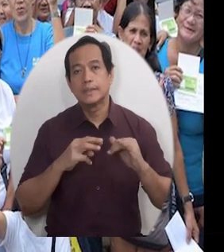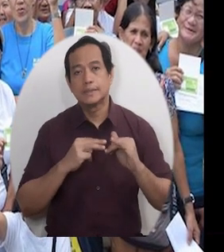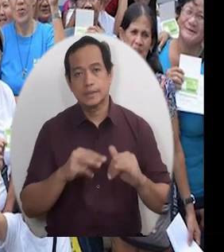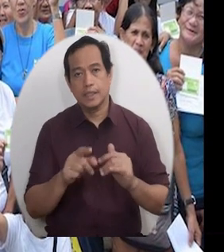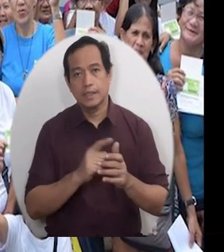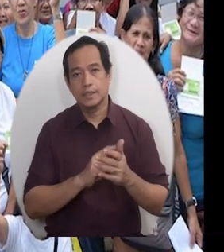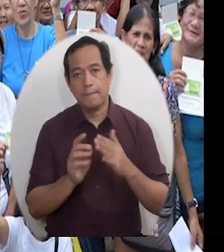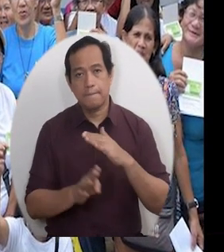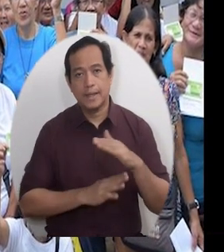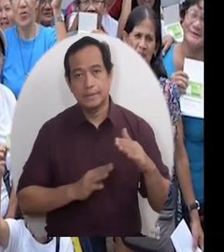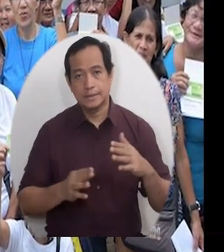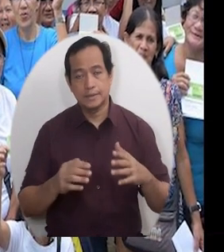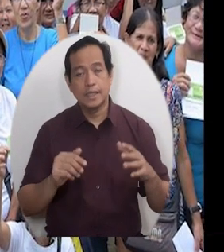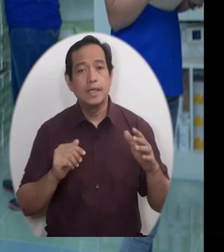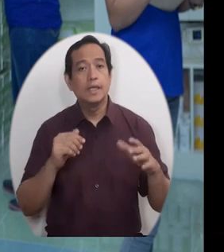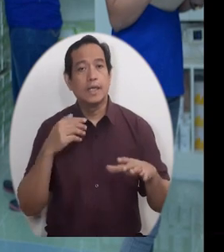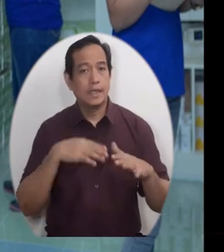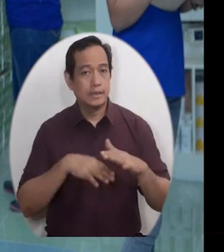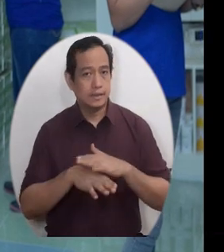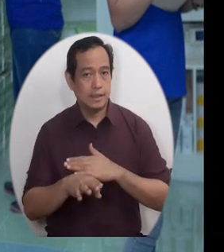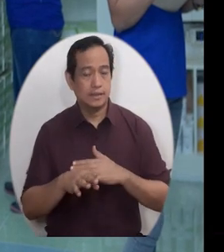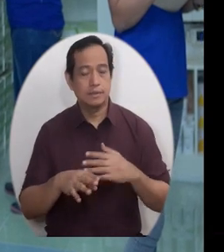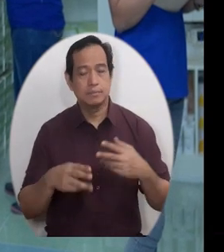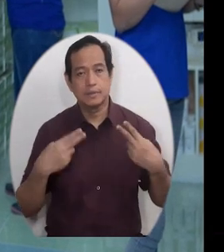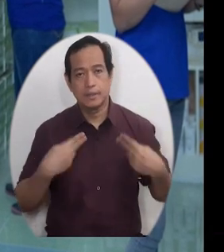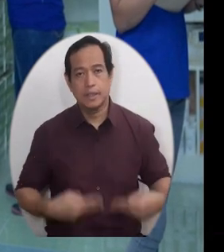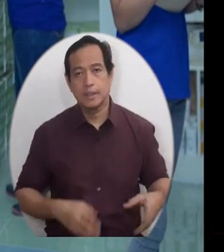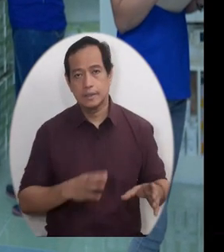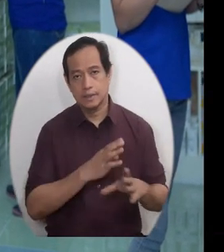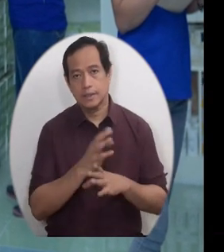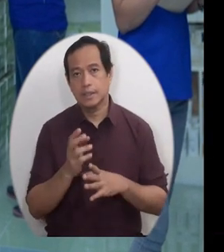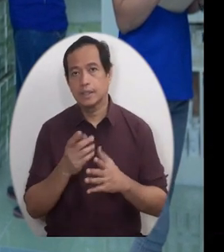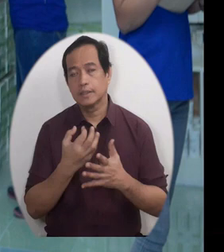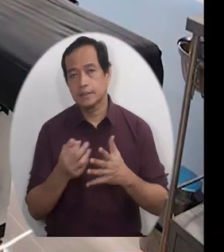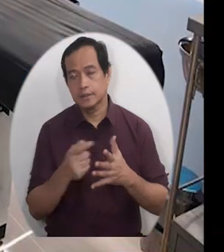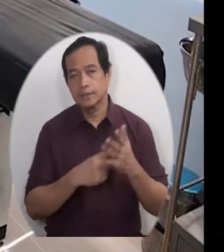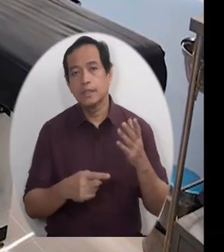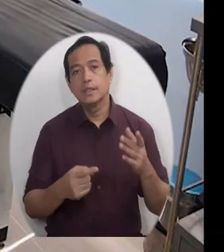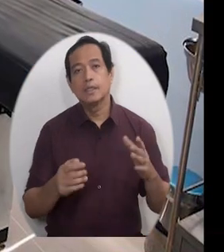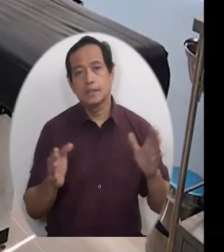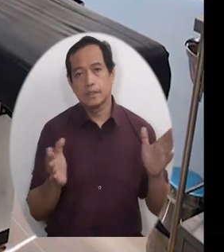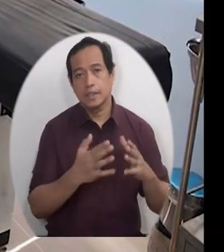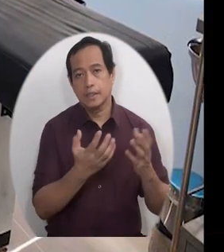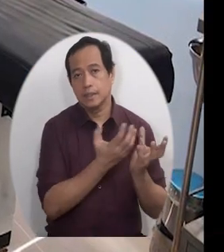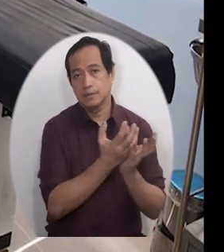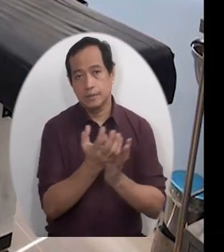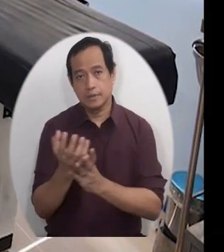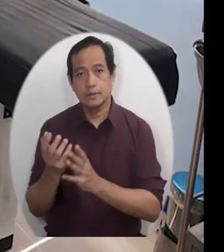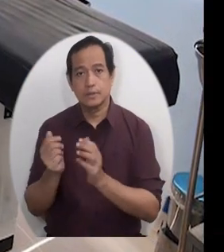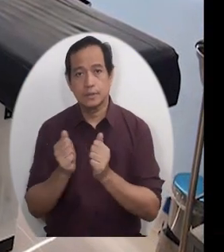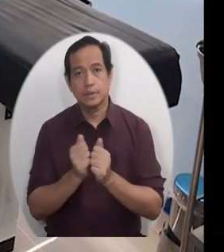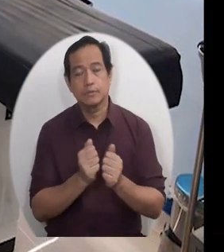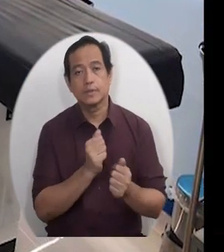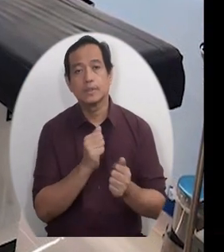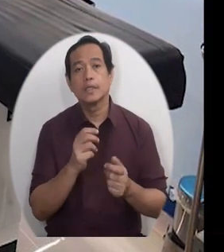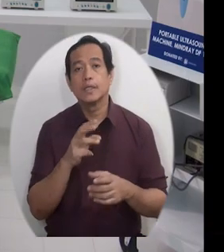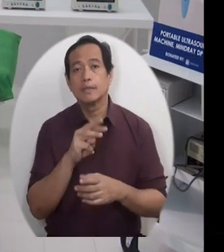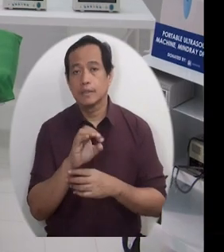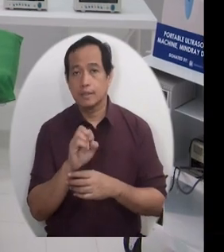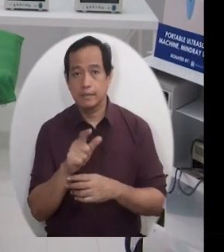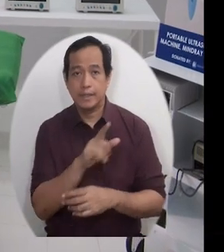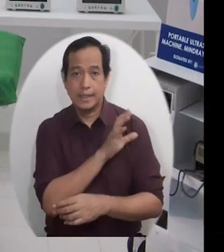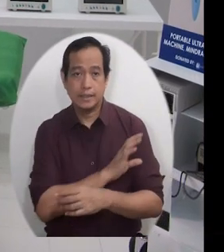SM is doing its part to help alleviate these challenges in the Philippines. Establishing and maintaining basic